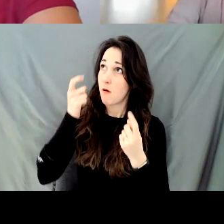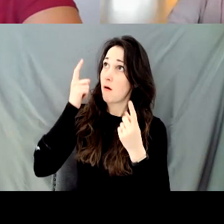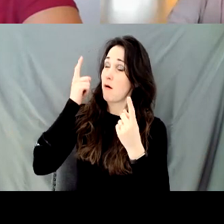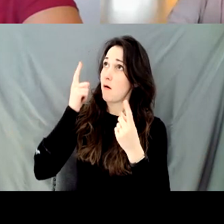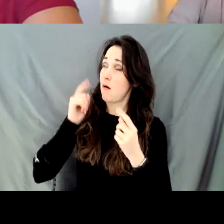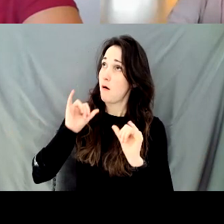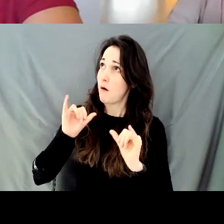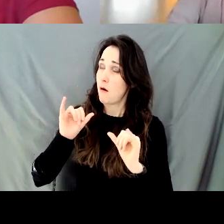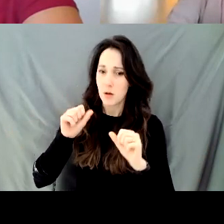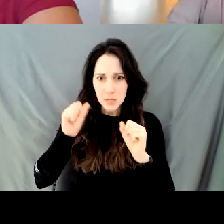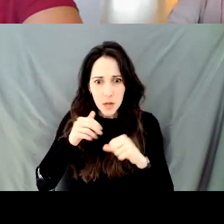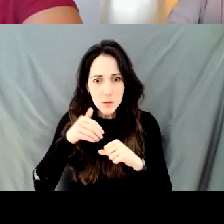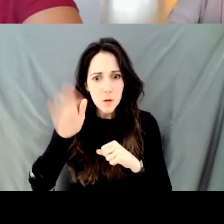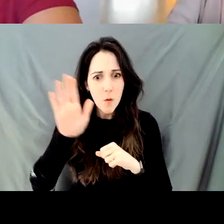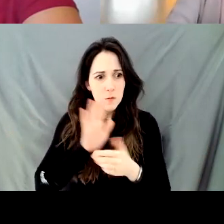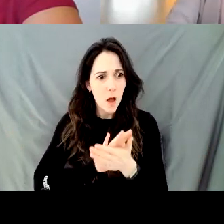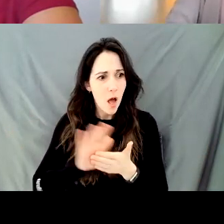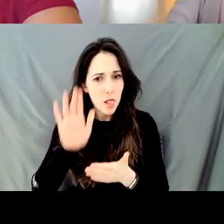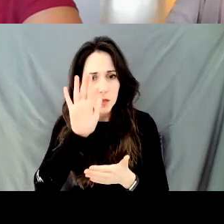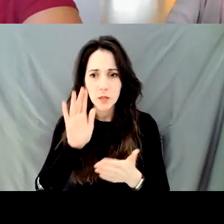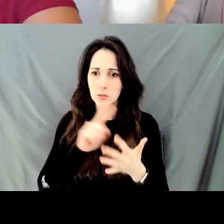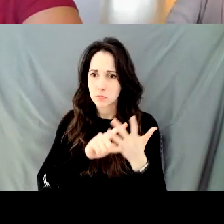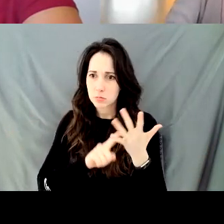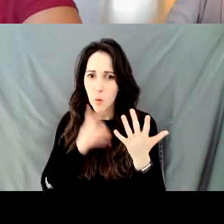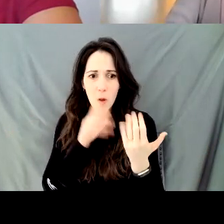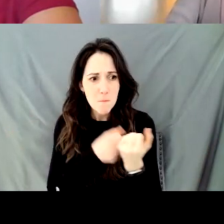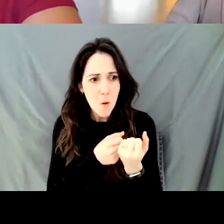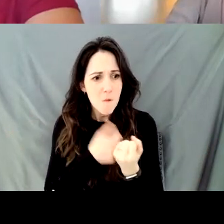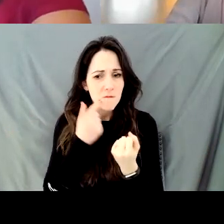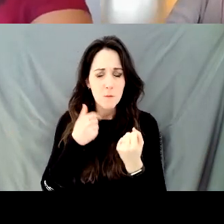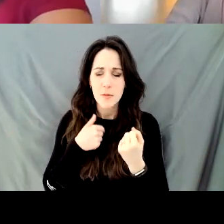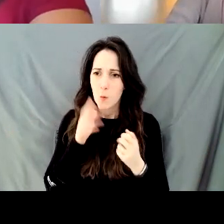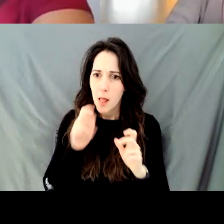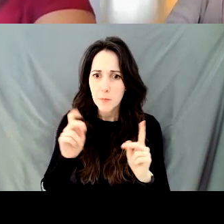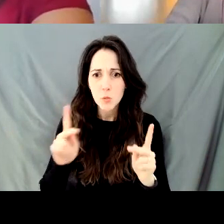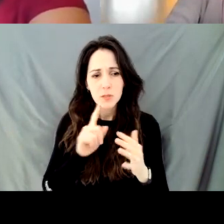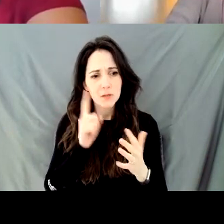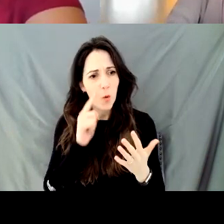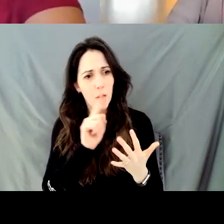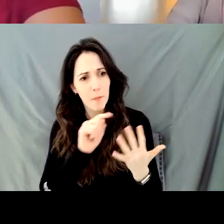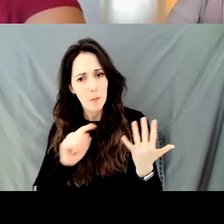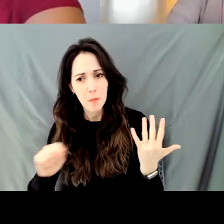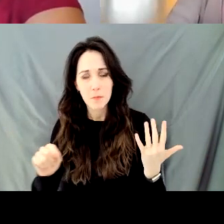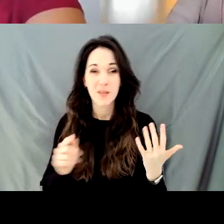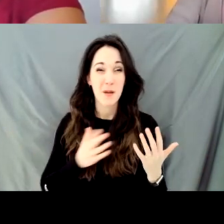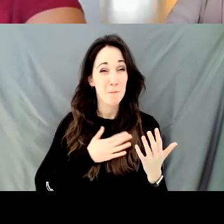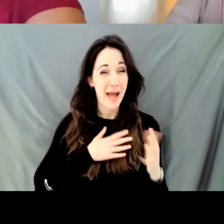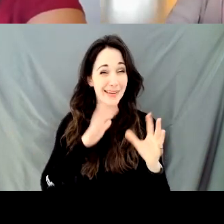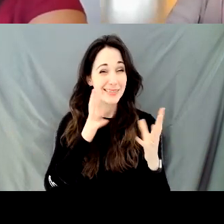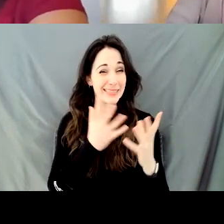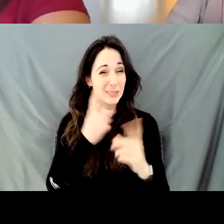more equalized. So I think my goal, right, my dream would